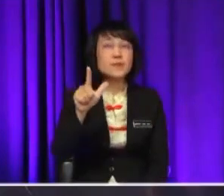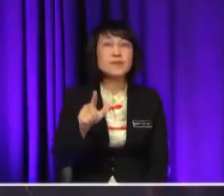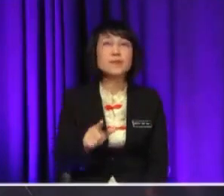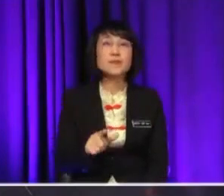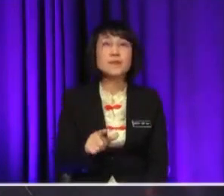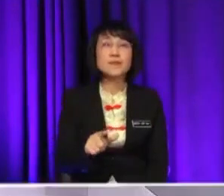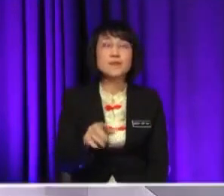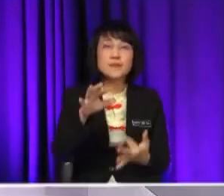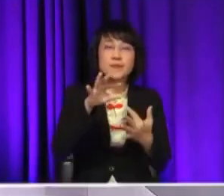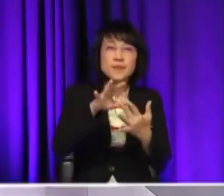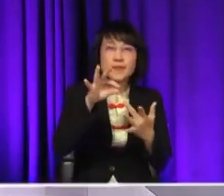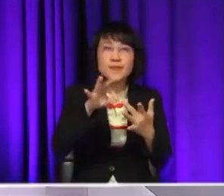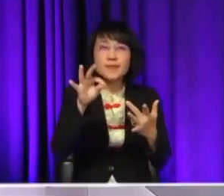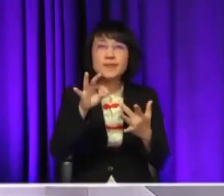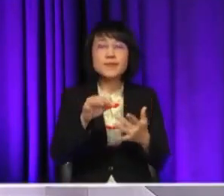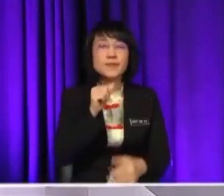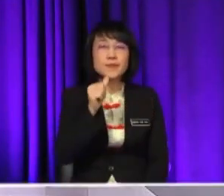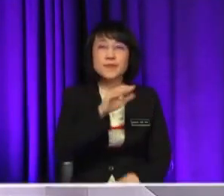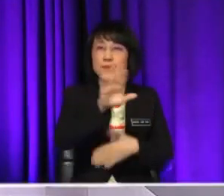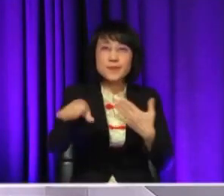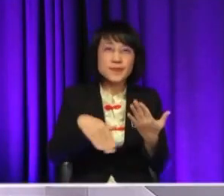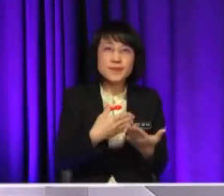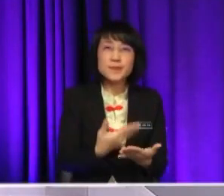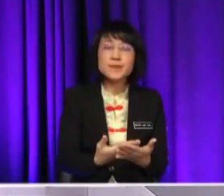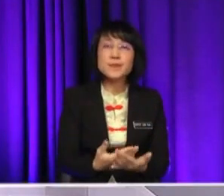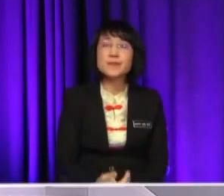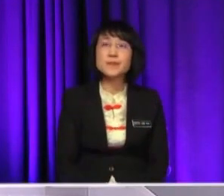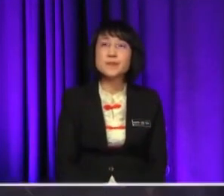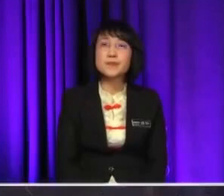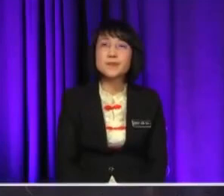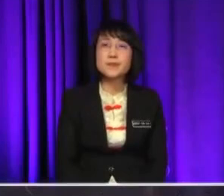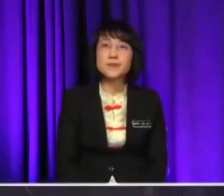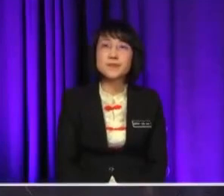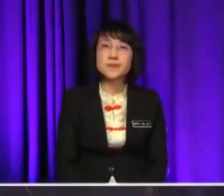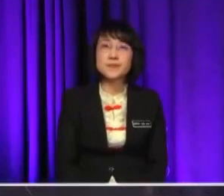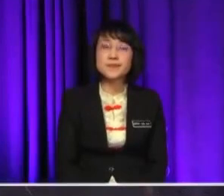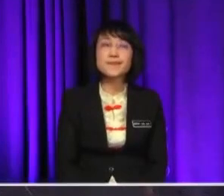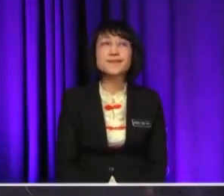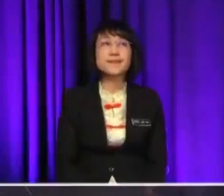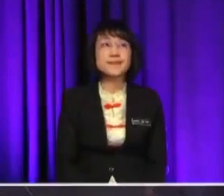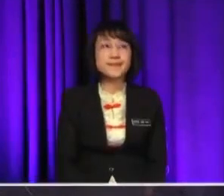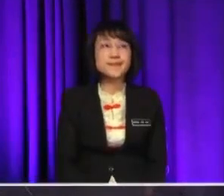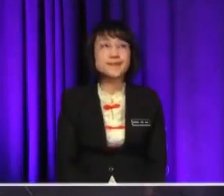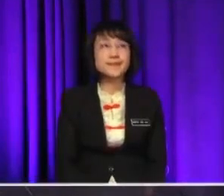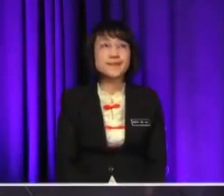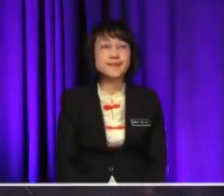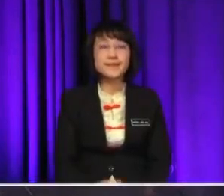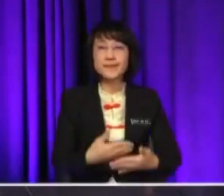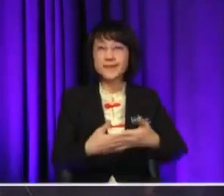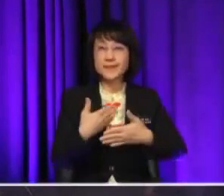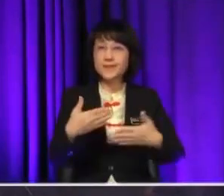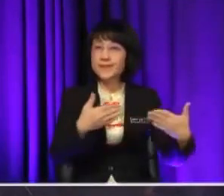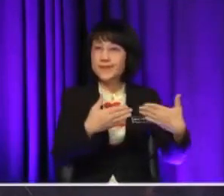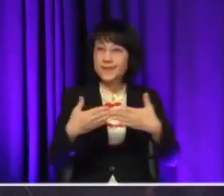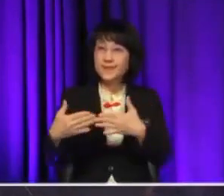not all. But how we do that, we'll look at it in the next segment. That's right. So before we continue, we're going to take a